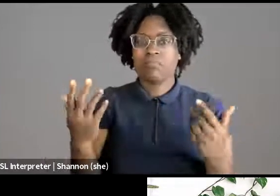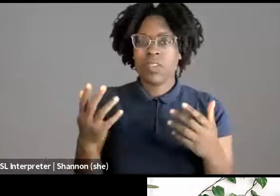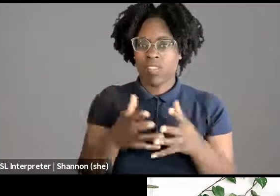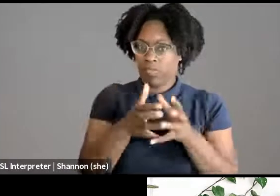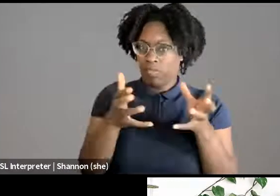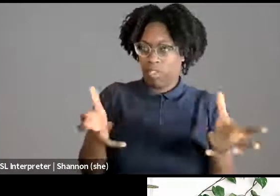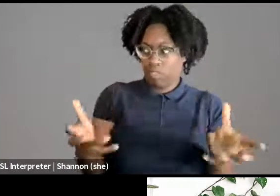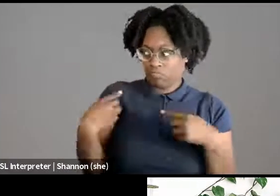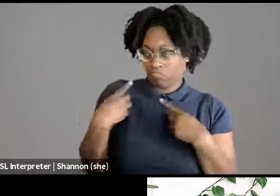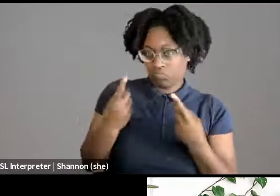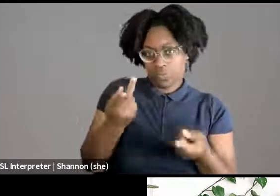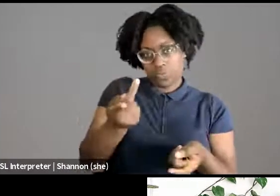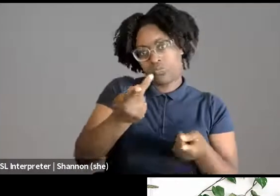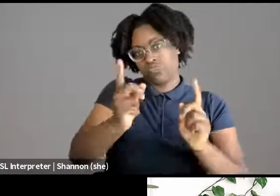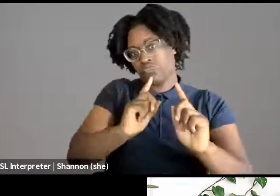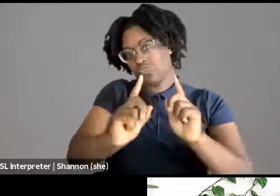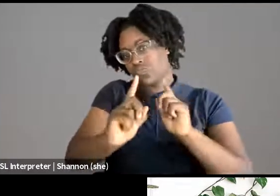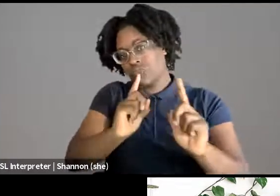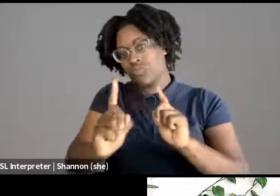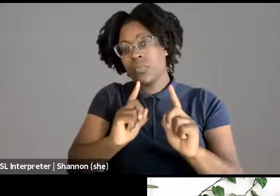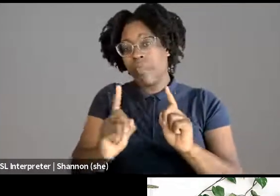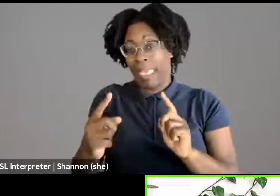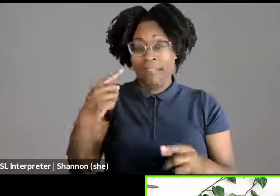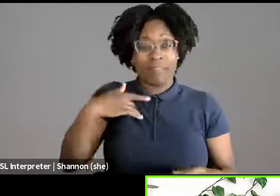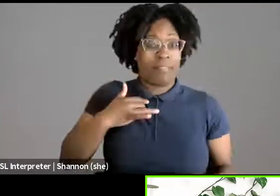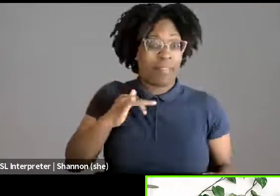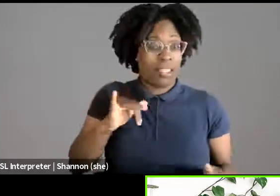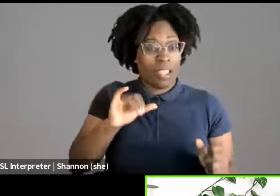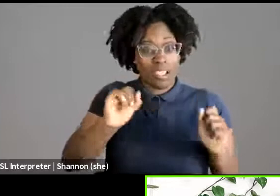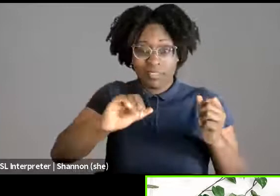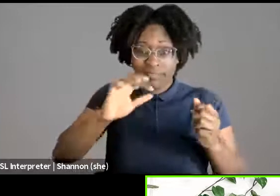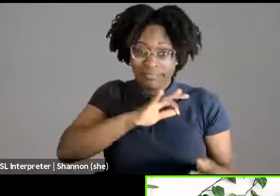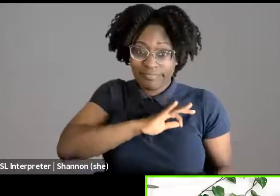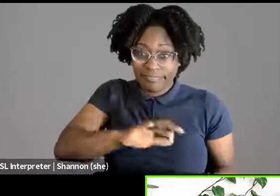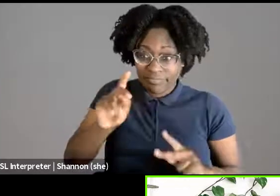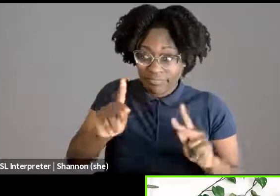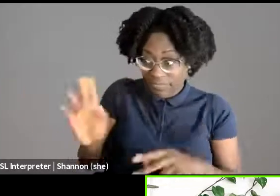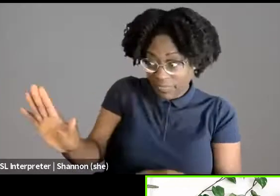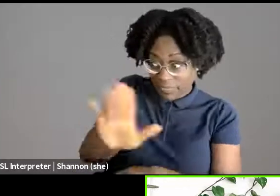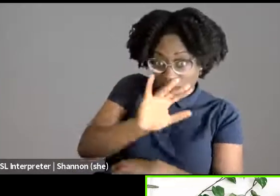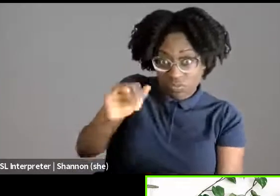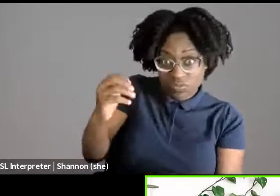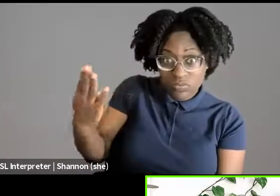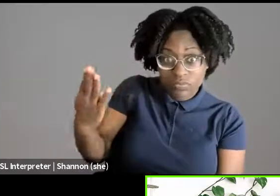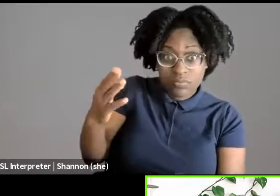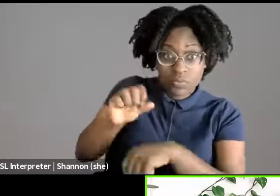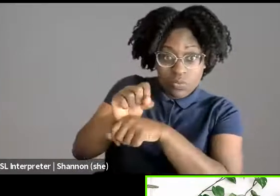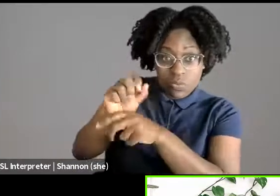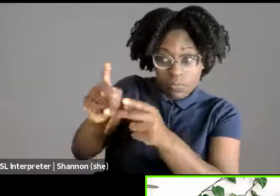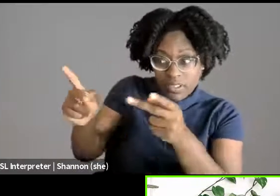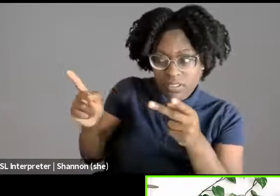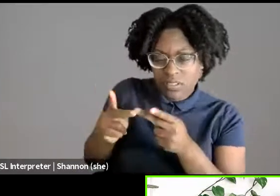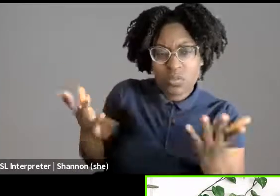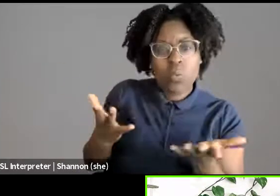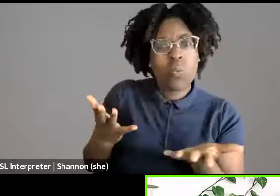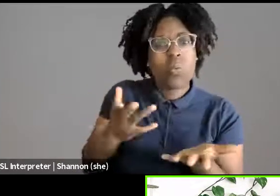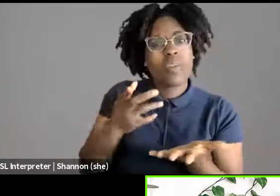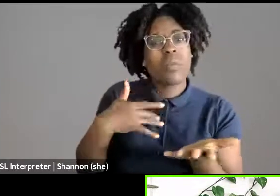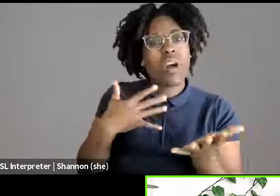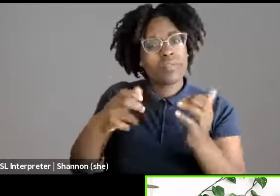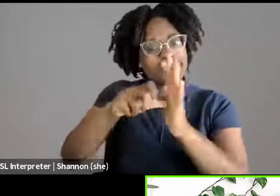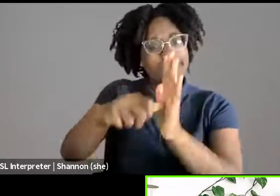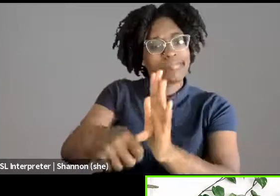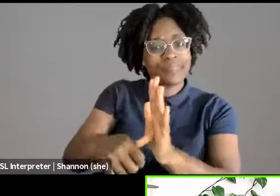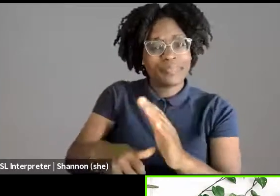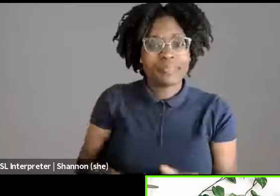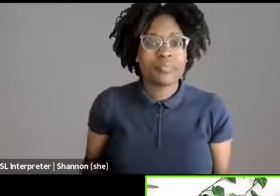their workplaces, and what would you recommend? I would definitely start with considering to institutionalize a land acknowledgement